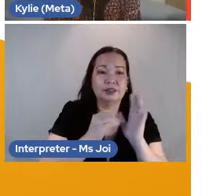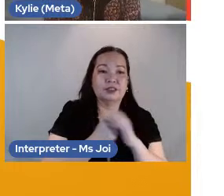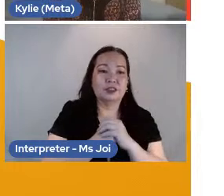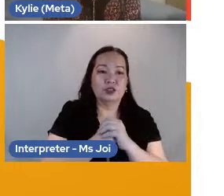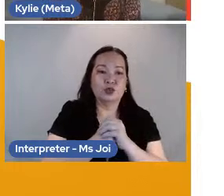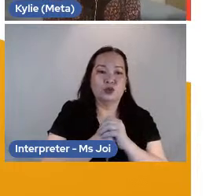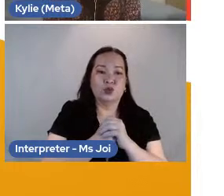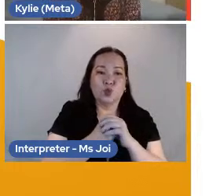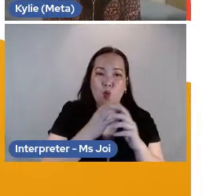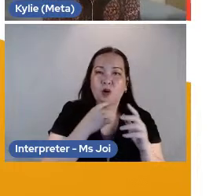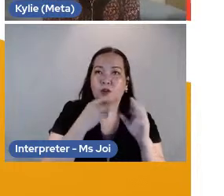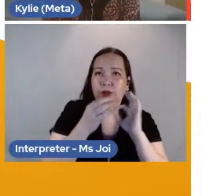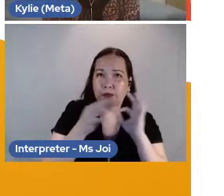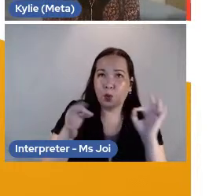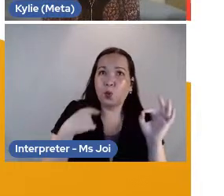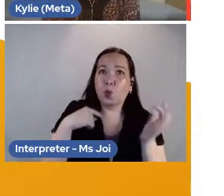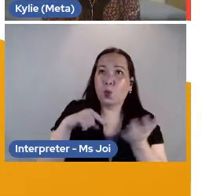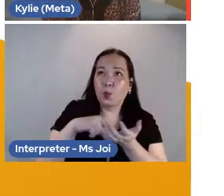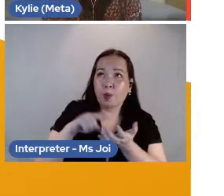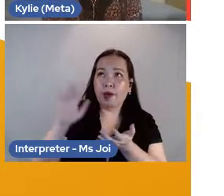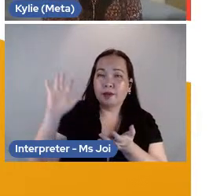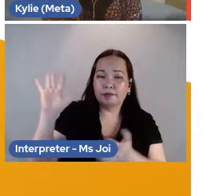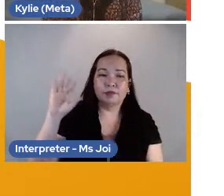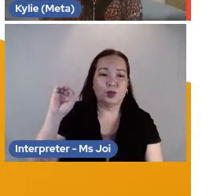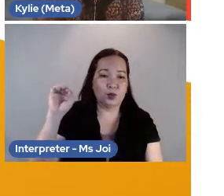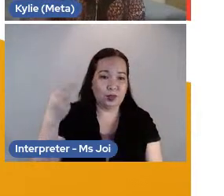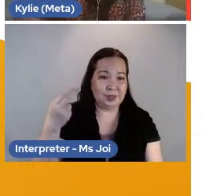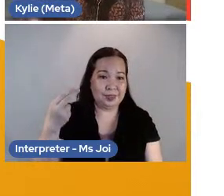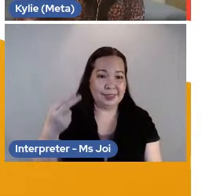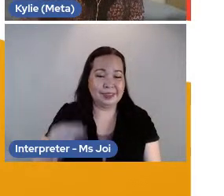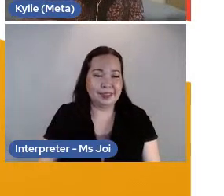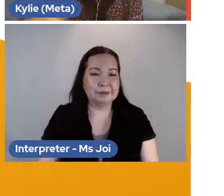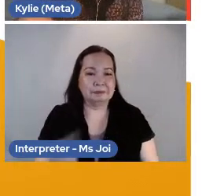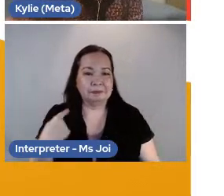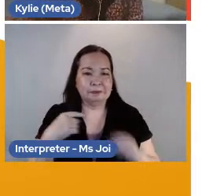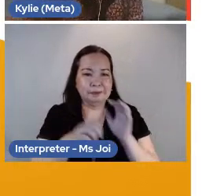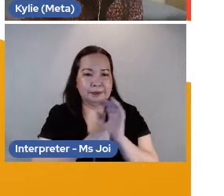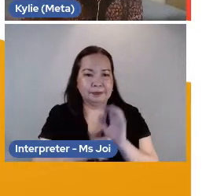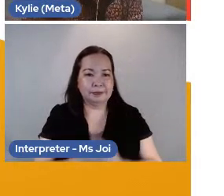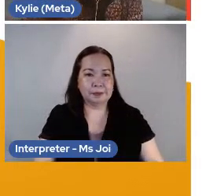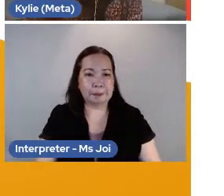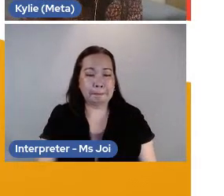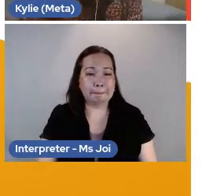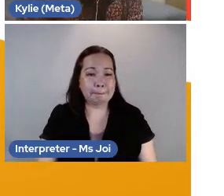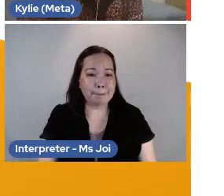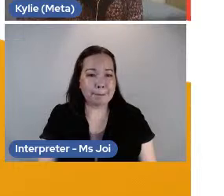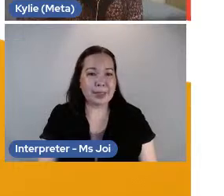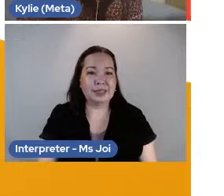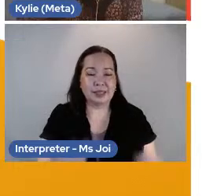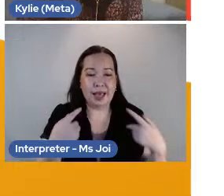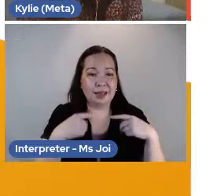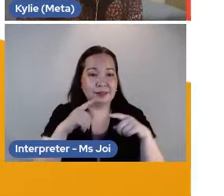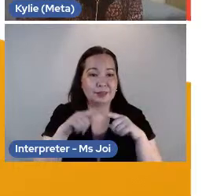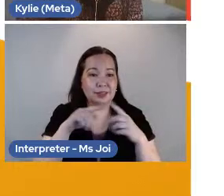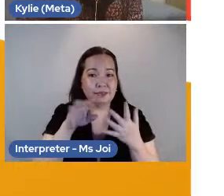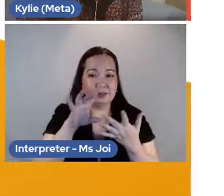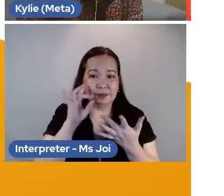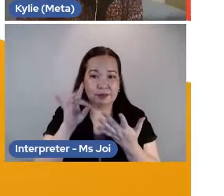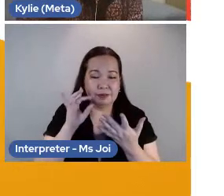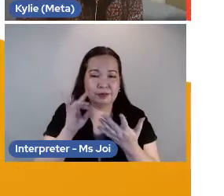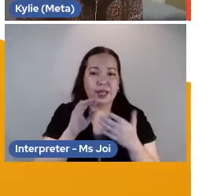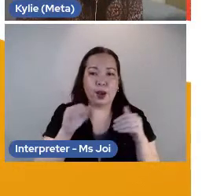disclaimer saying paid for by the Department of Health, as an example. So there are some different options with how